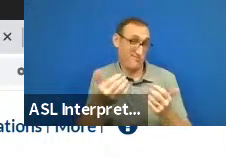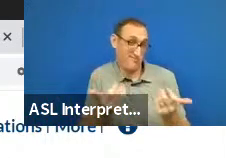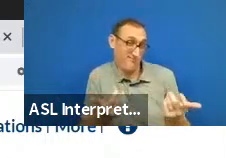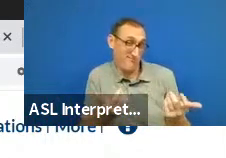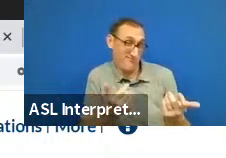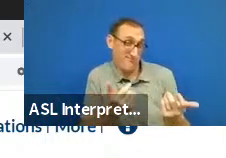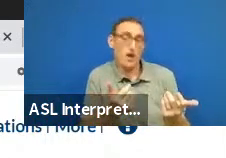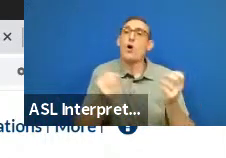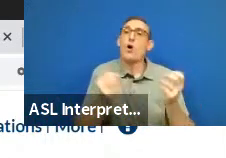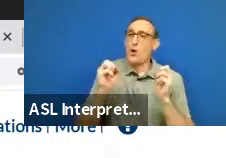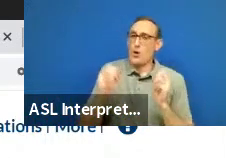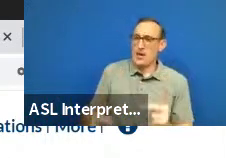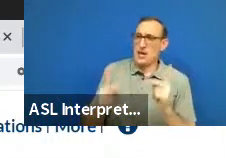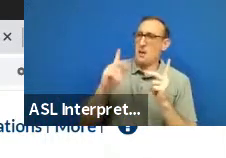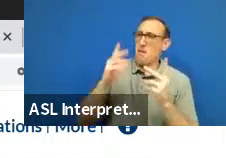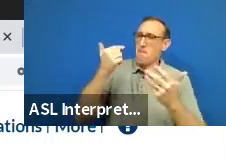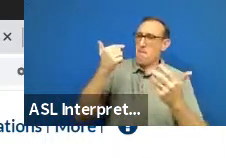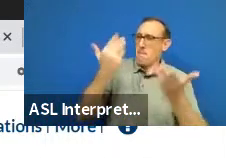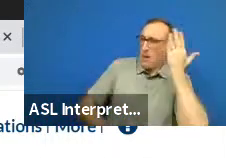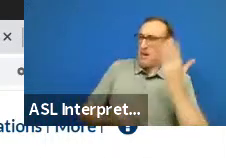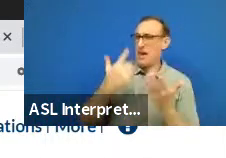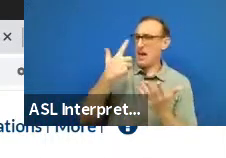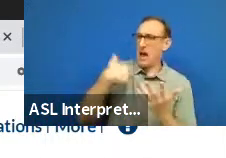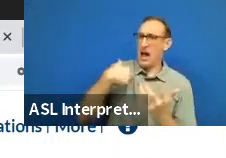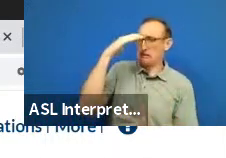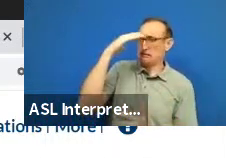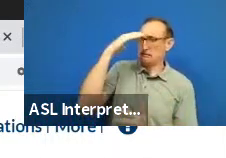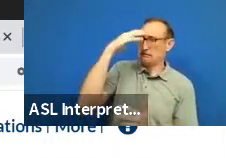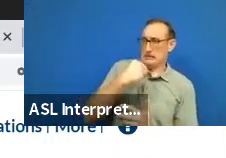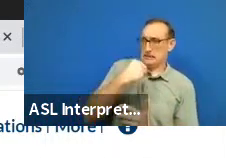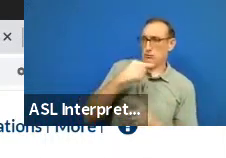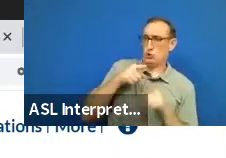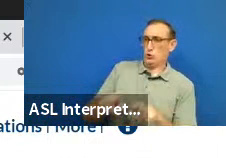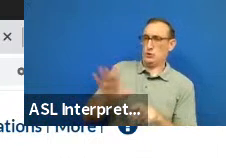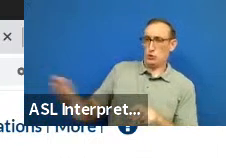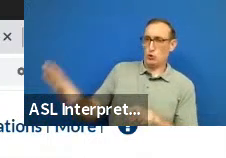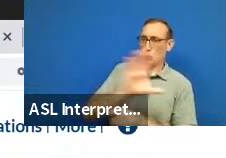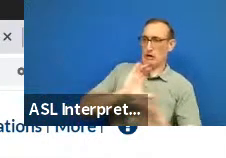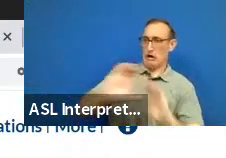Okay, I may have fallen asleep on this conversation then, so I'm good.